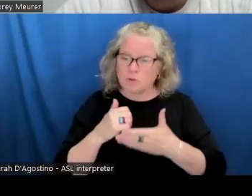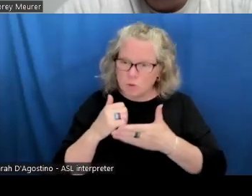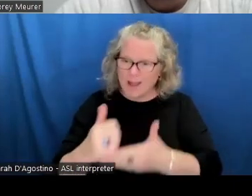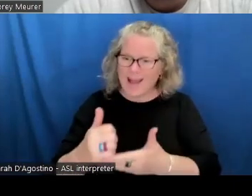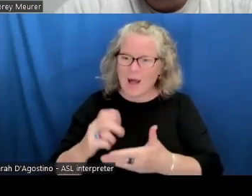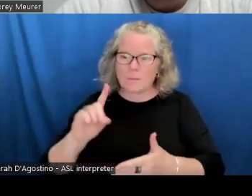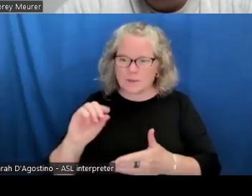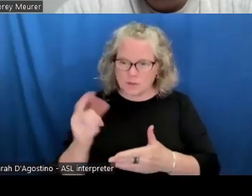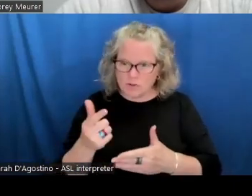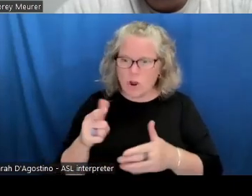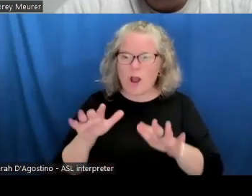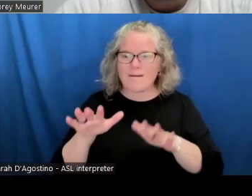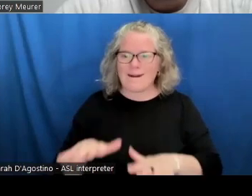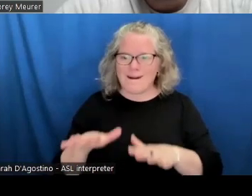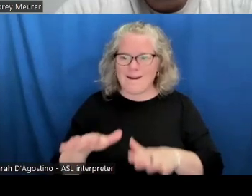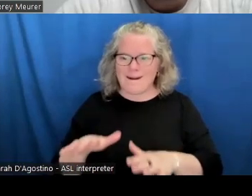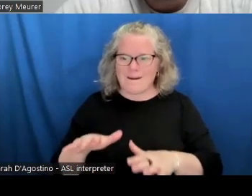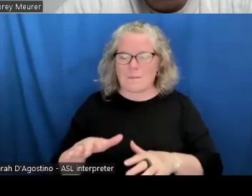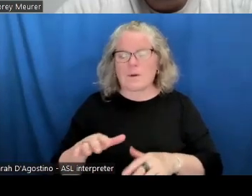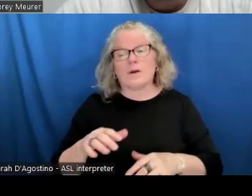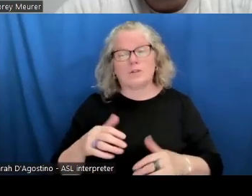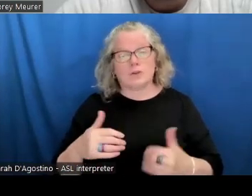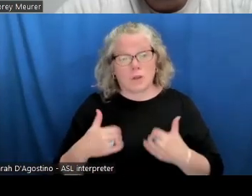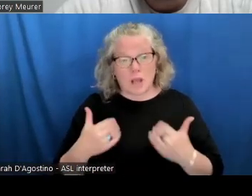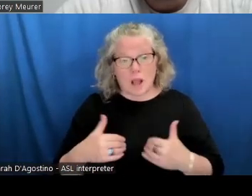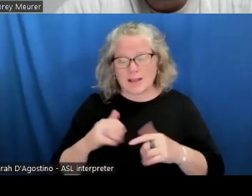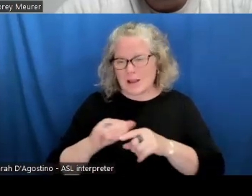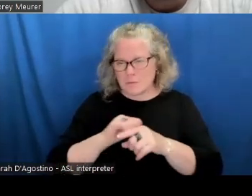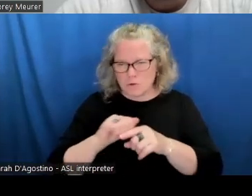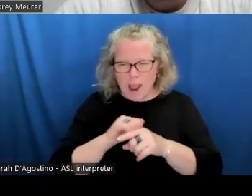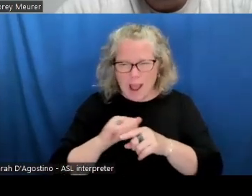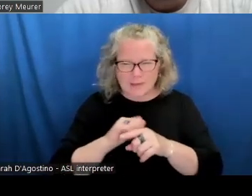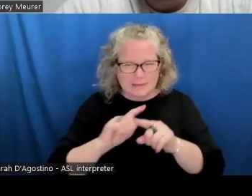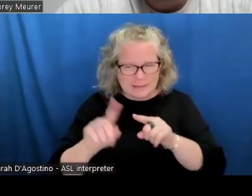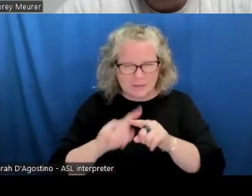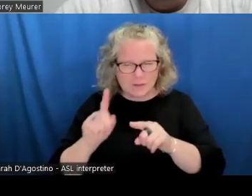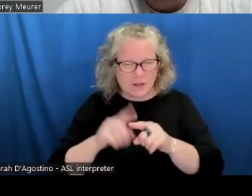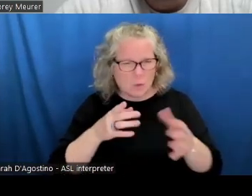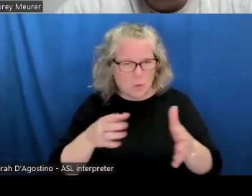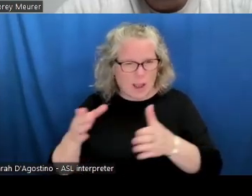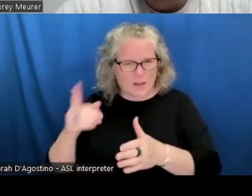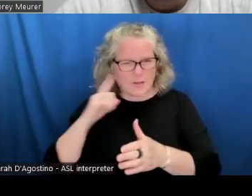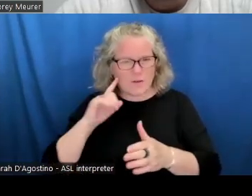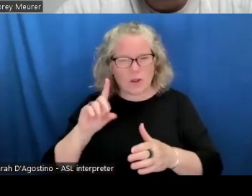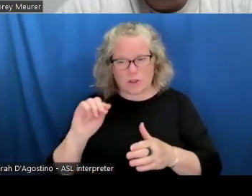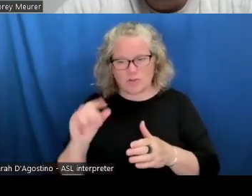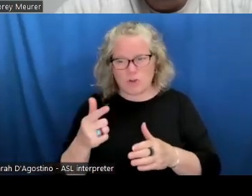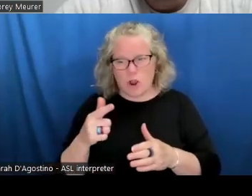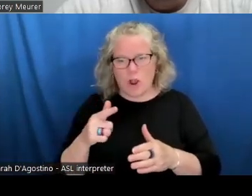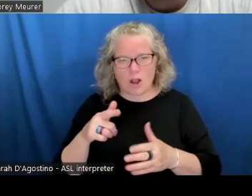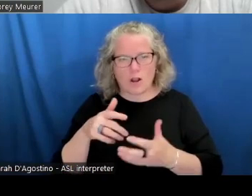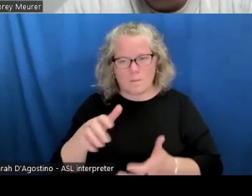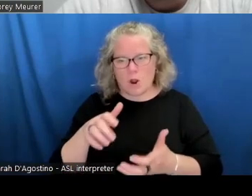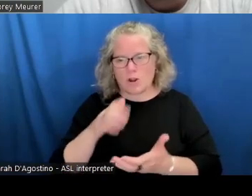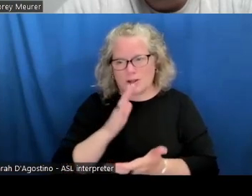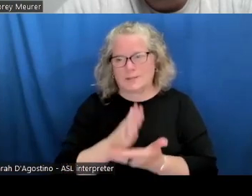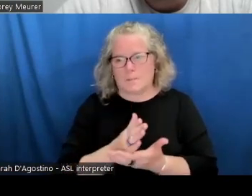They practice lots of different things to help the dog stop barking. The first skill being recognizing when their dog